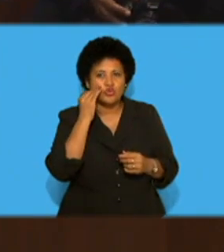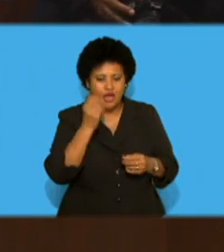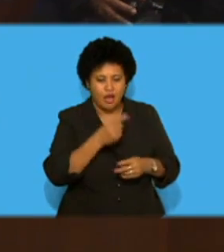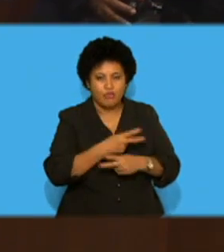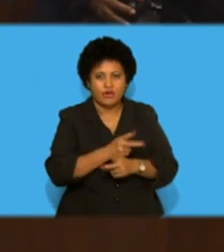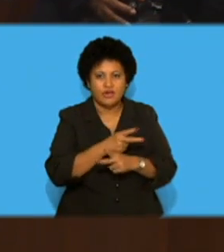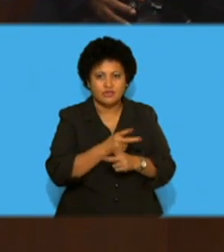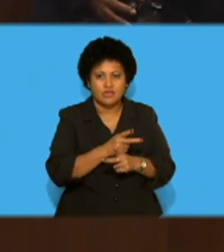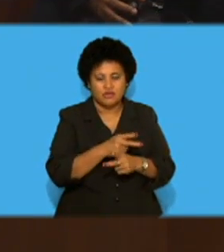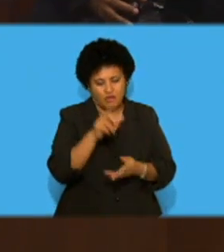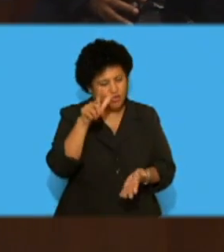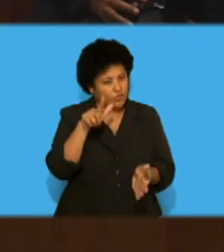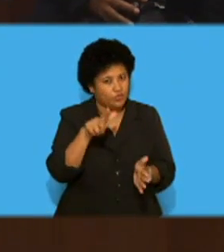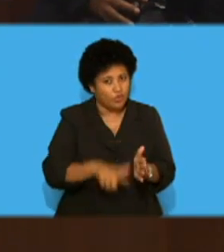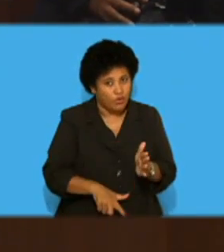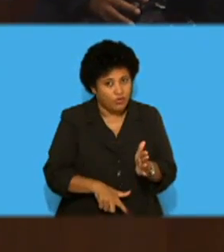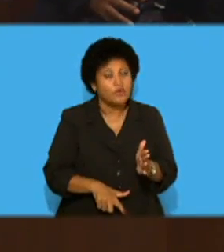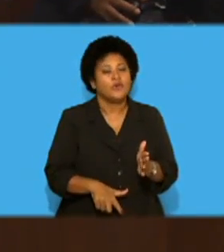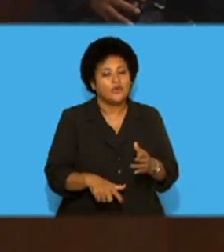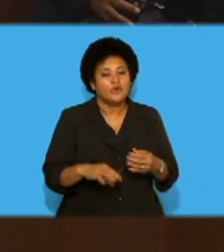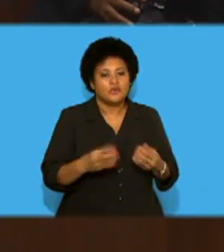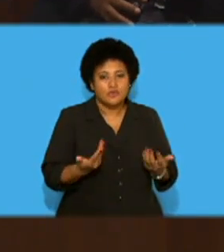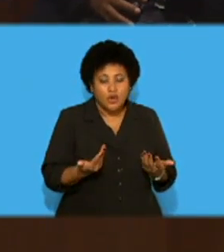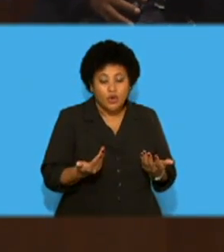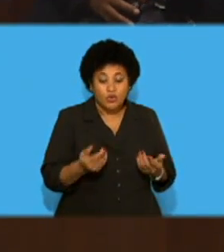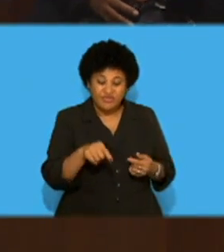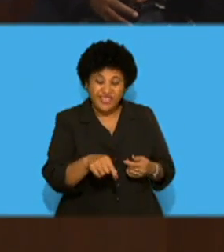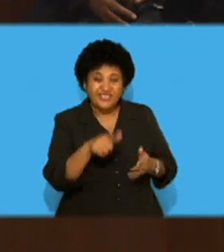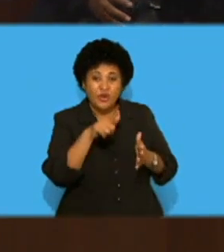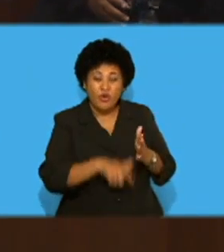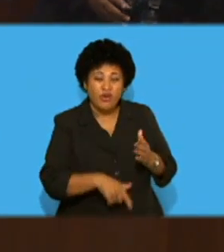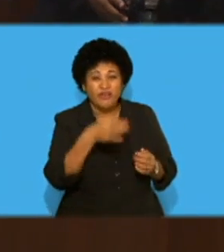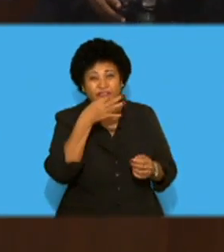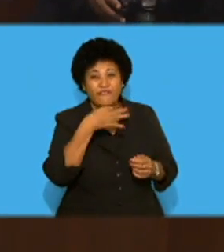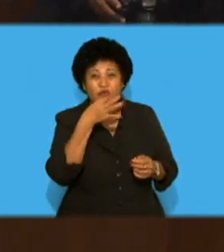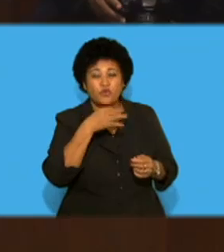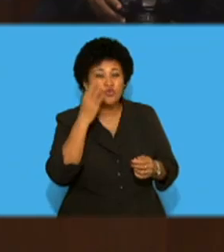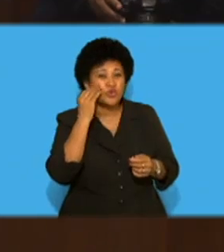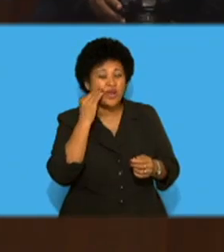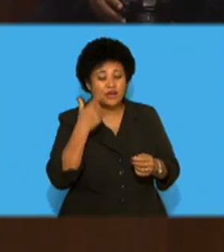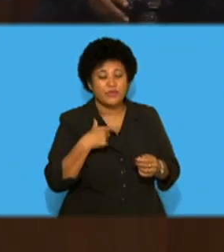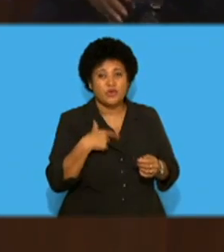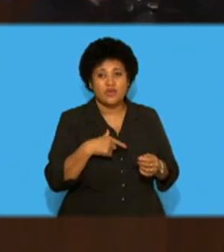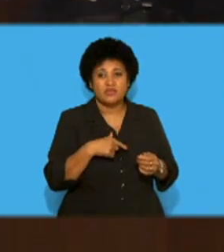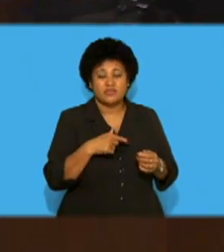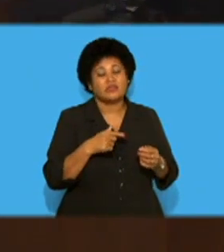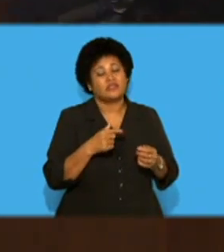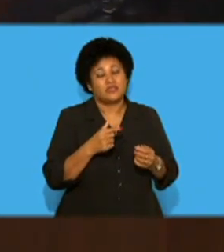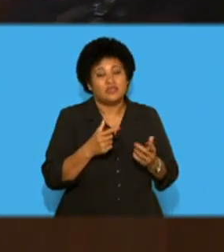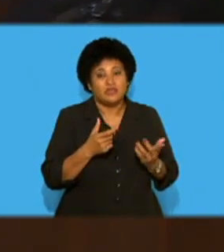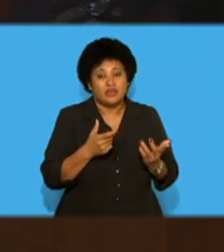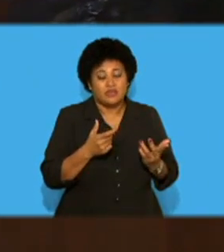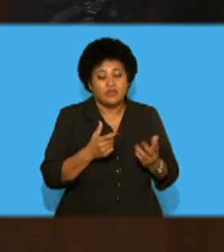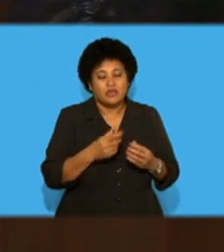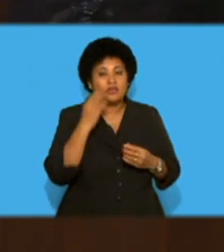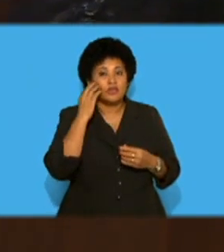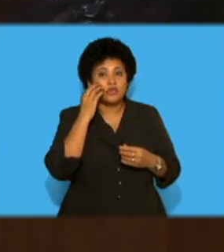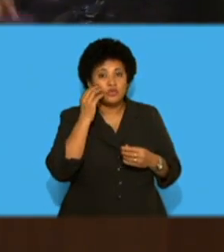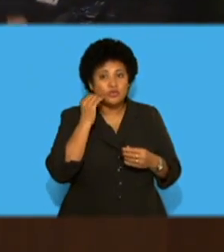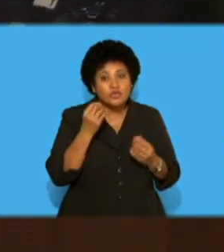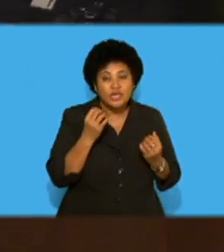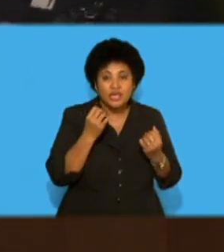Winston. And of course, by having a low cane production, because the cane crops were damaged, would have meant lower income levels at the end of